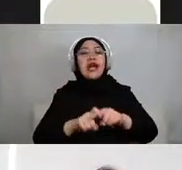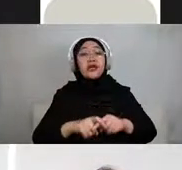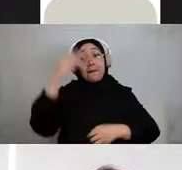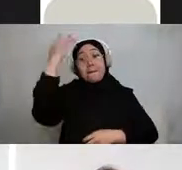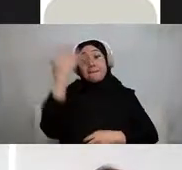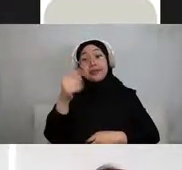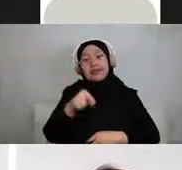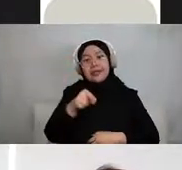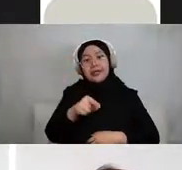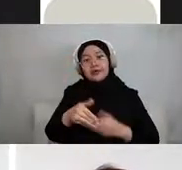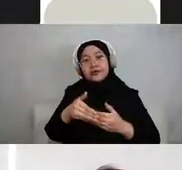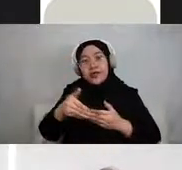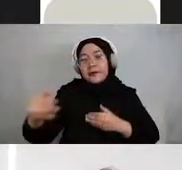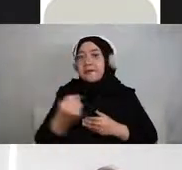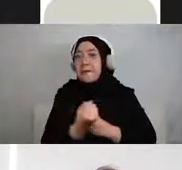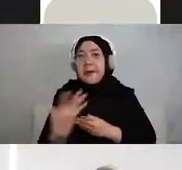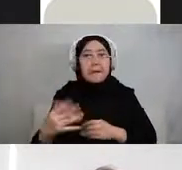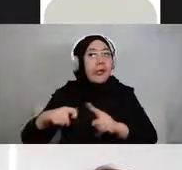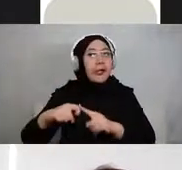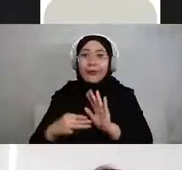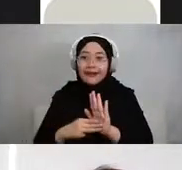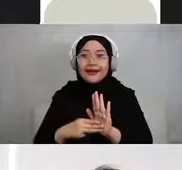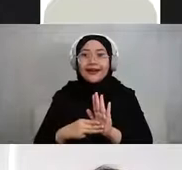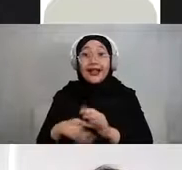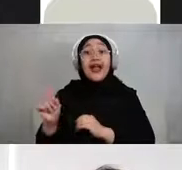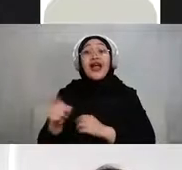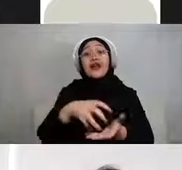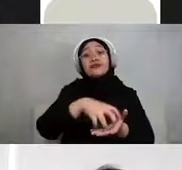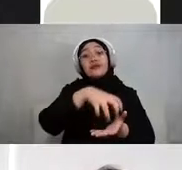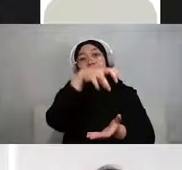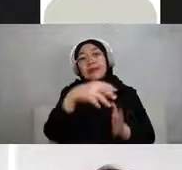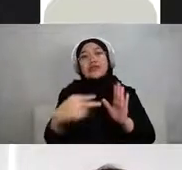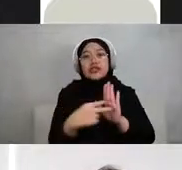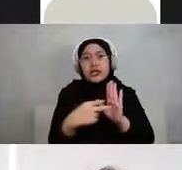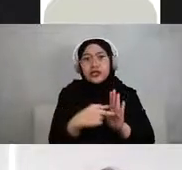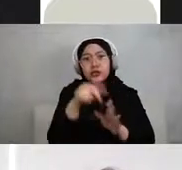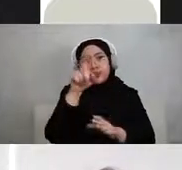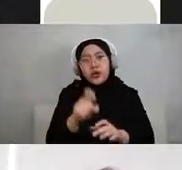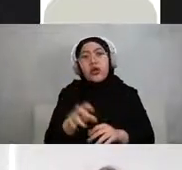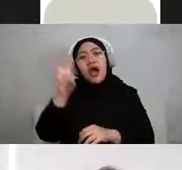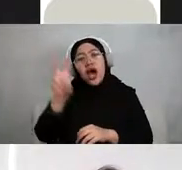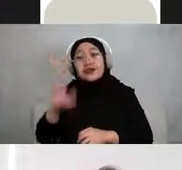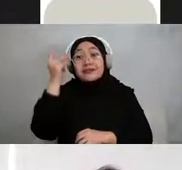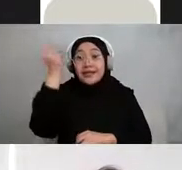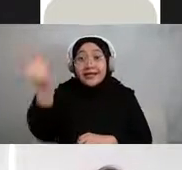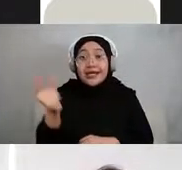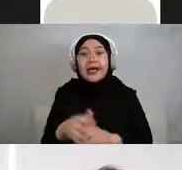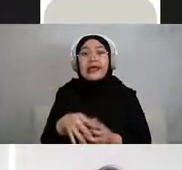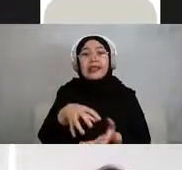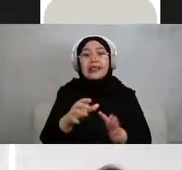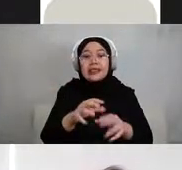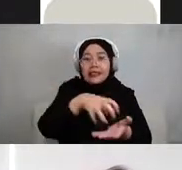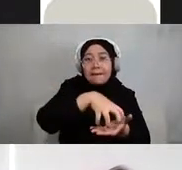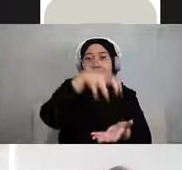this charging is required. So we need to plan depots accordingly as per the requirement of